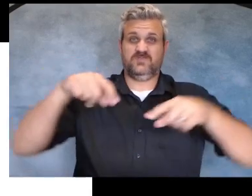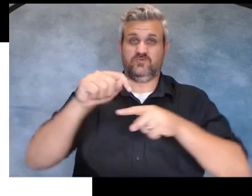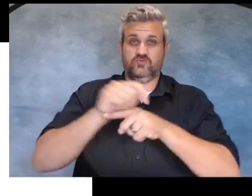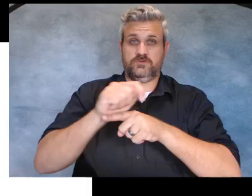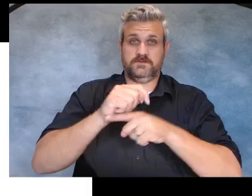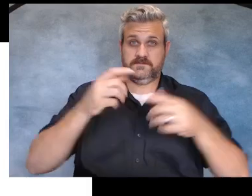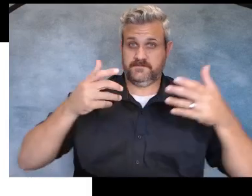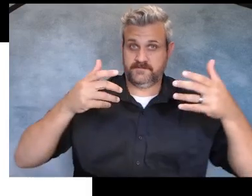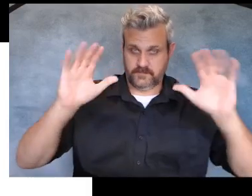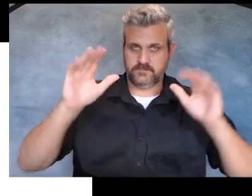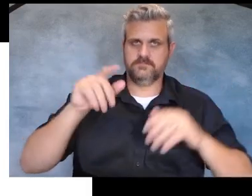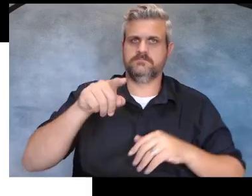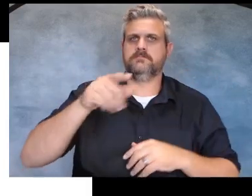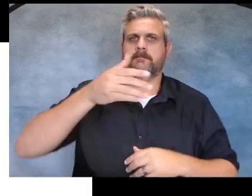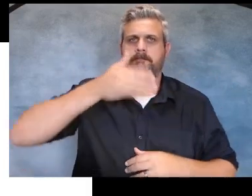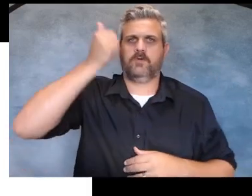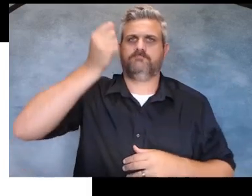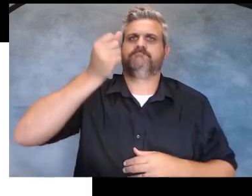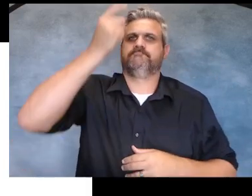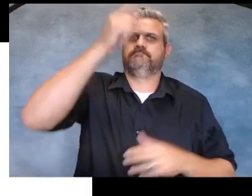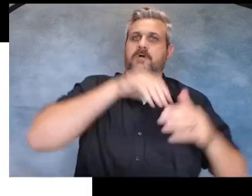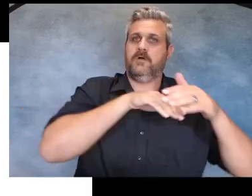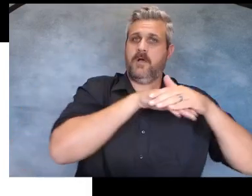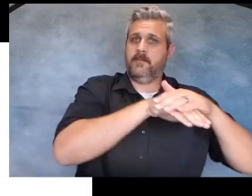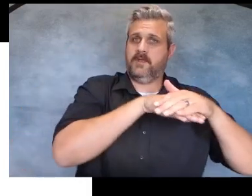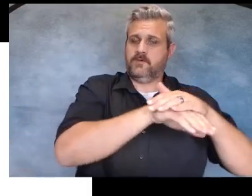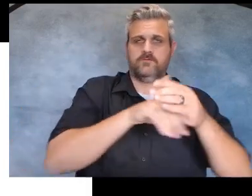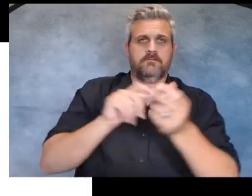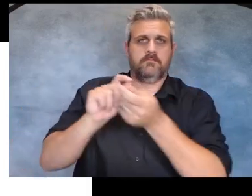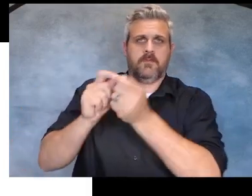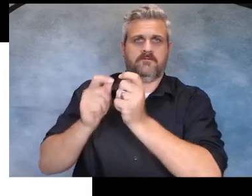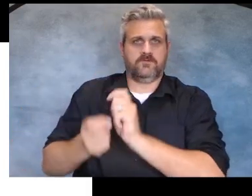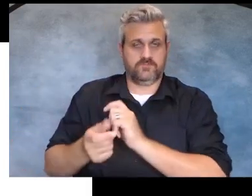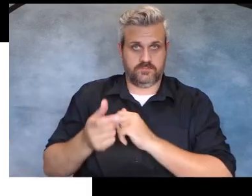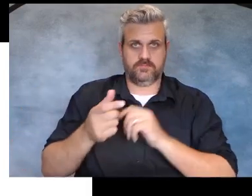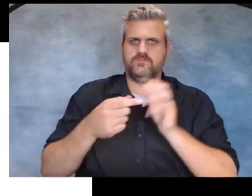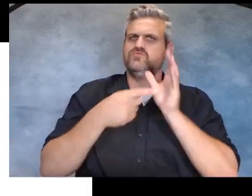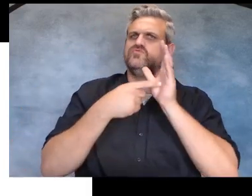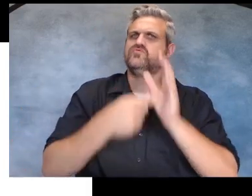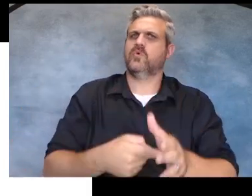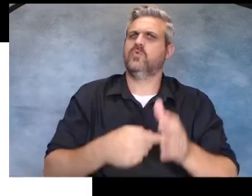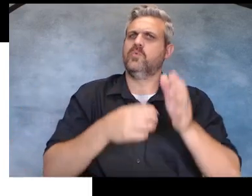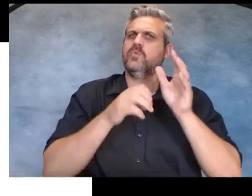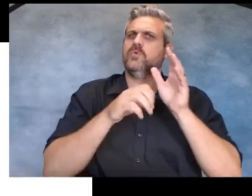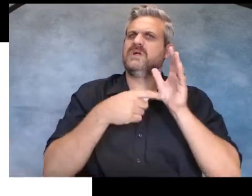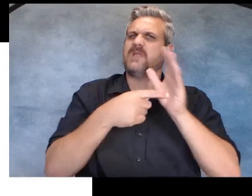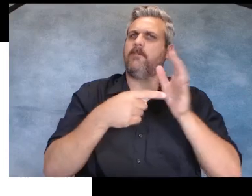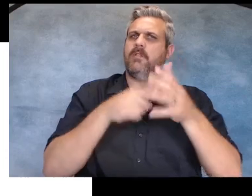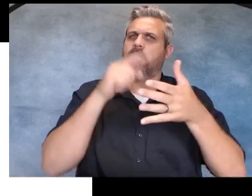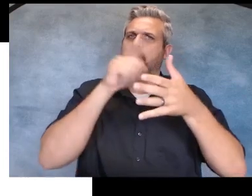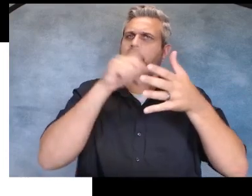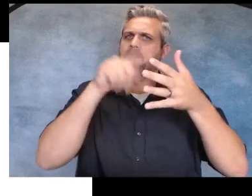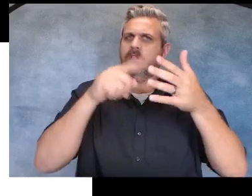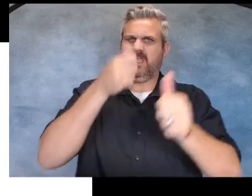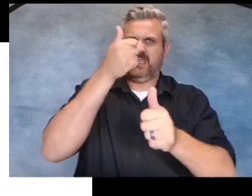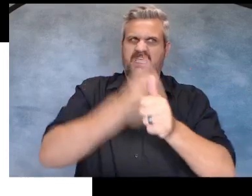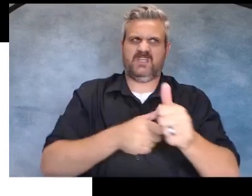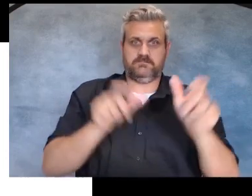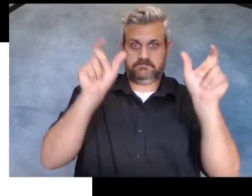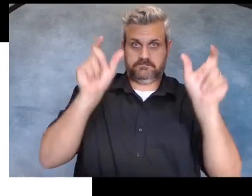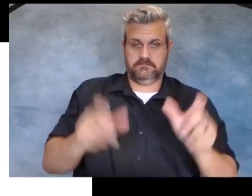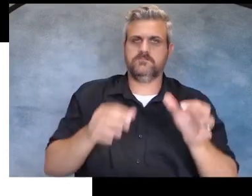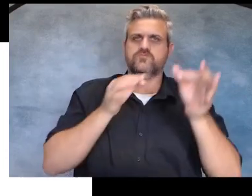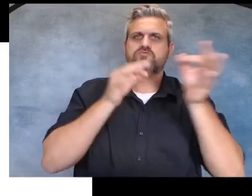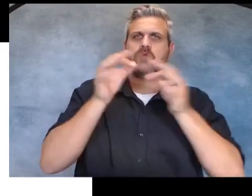By the end of this module, you will better understand accommodations and modifications. We will show you examples of each and describe the